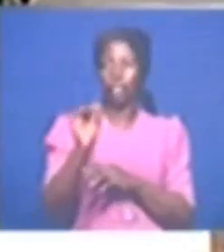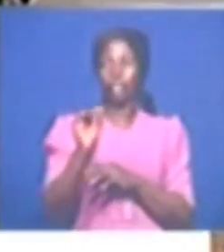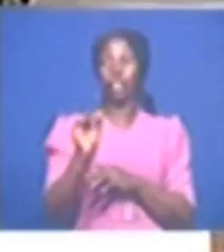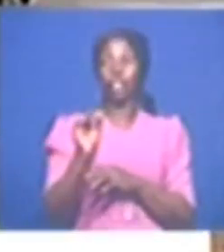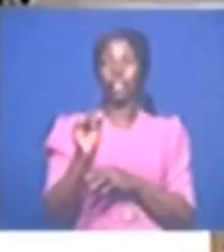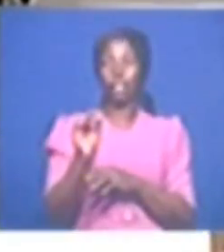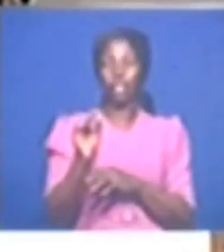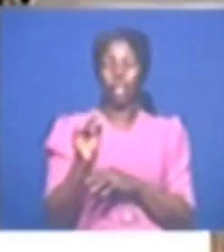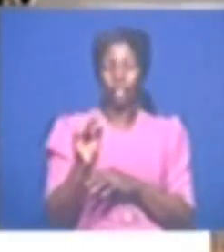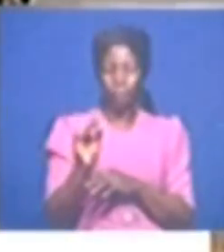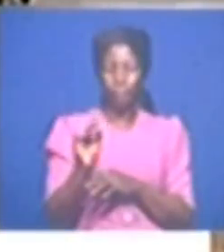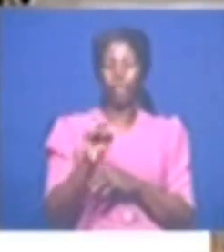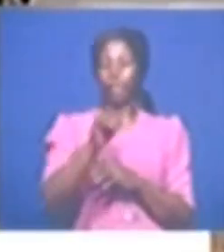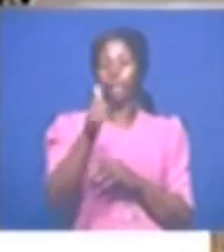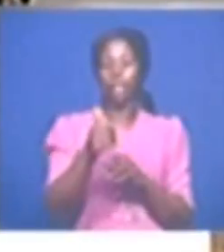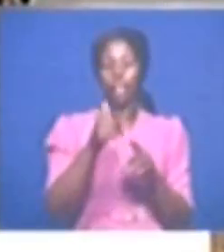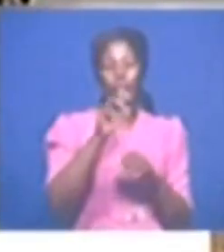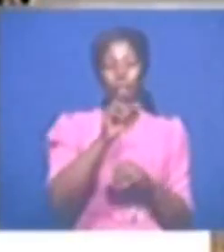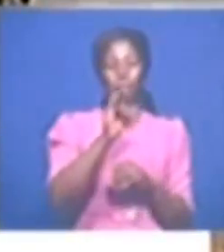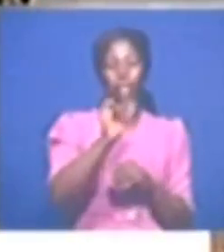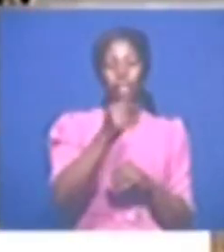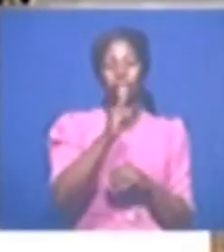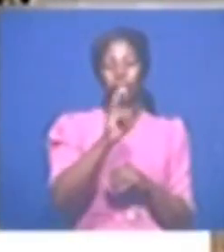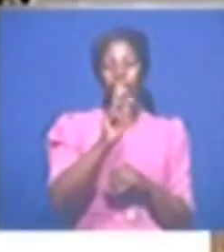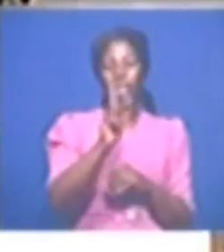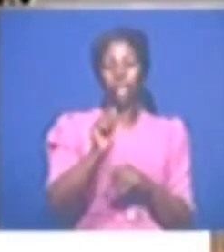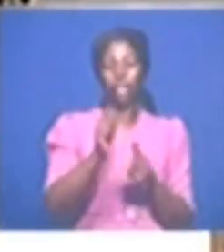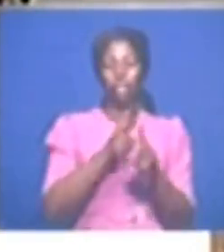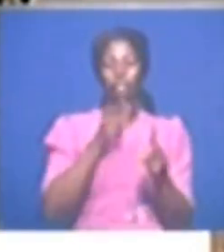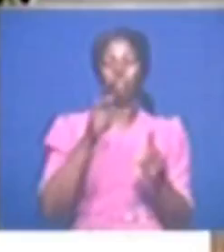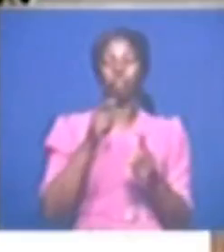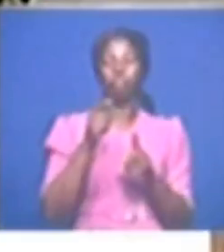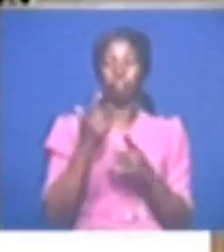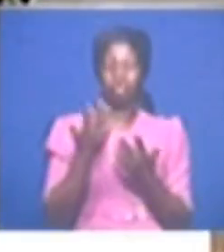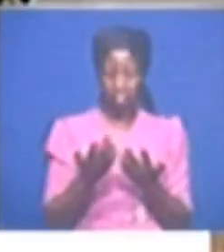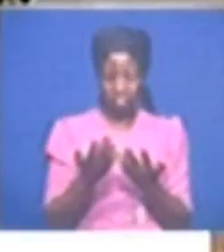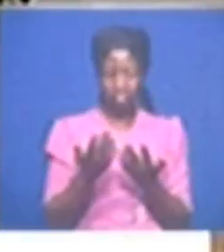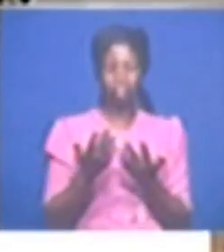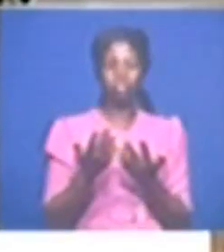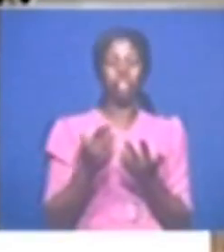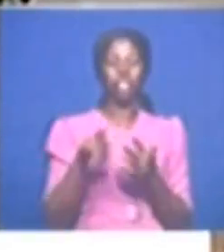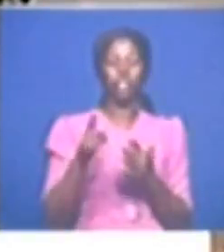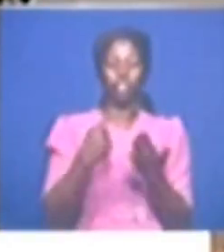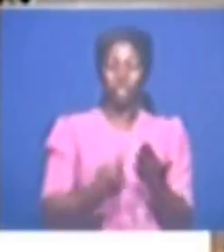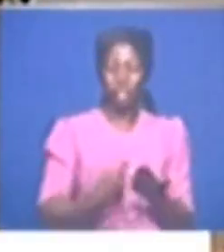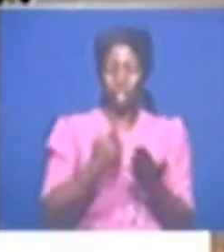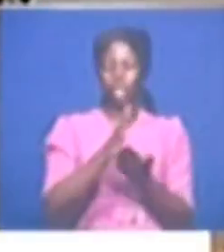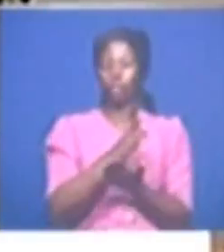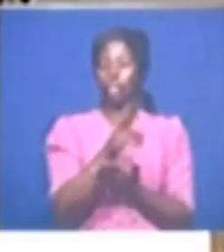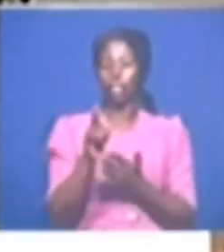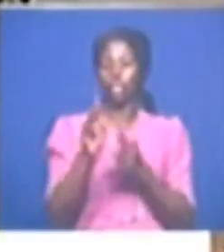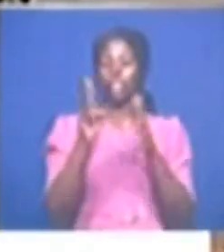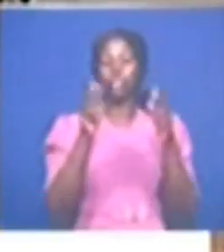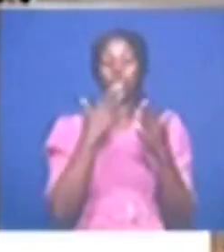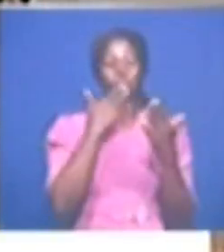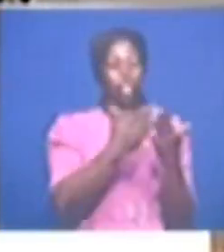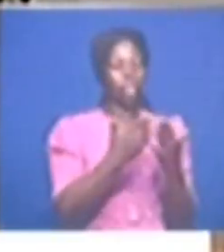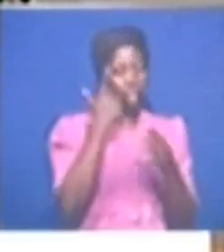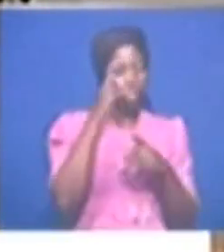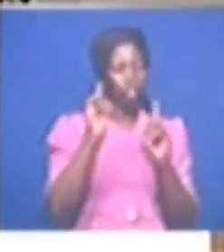the Pan-Africa Climate Justice Alliance, and we will be discussing some of these issues. Thank you, gentlemen, for coming to our studios